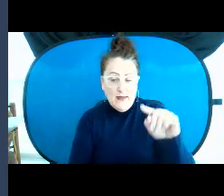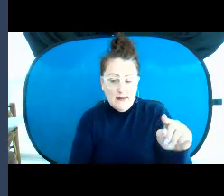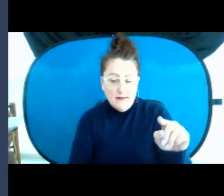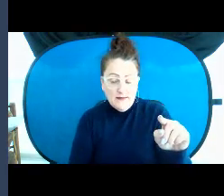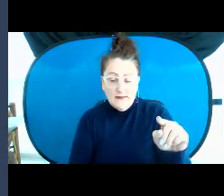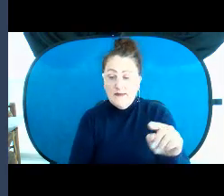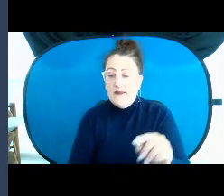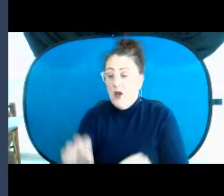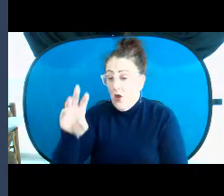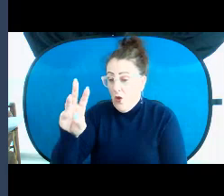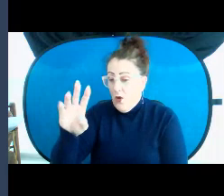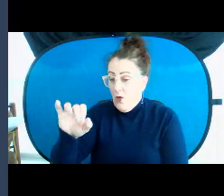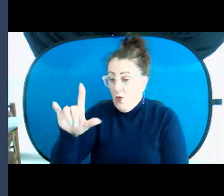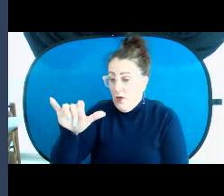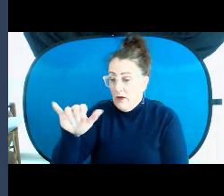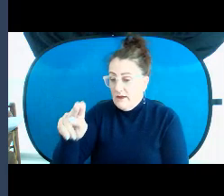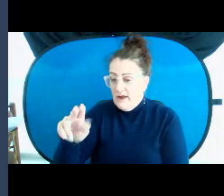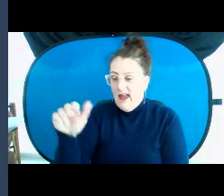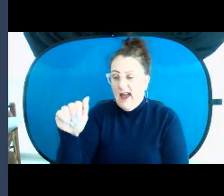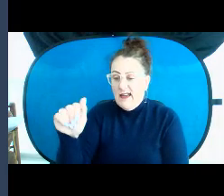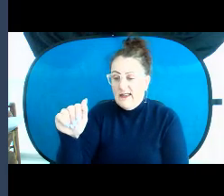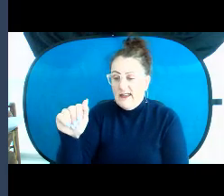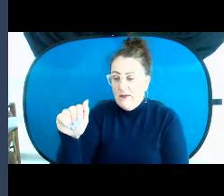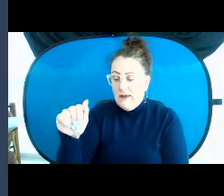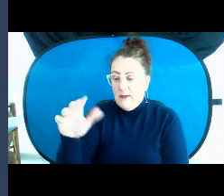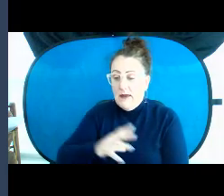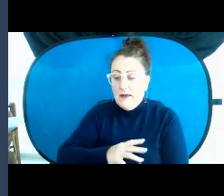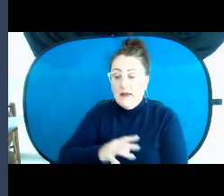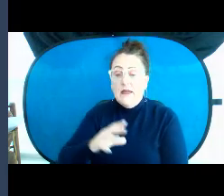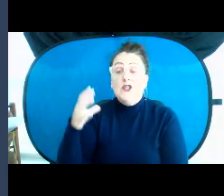Assemblymember Wilson. Chair, we have quorum.